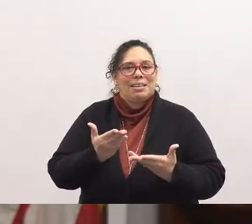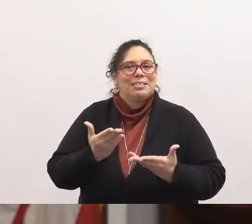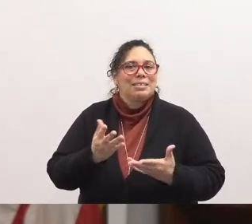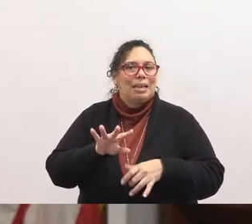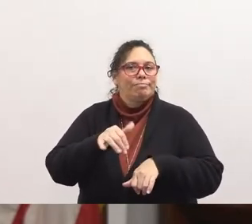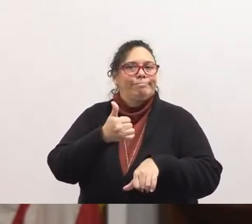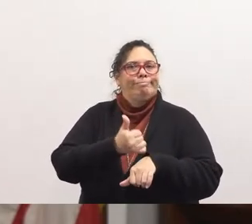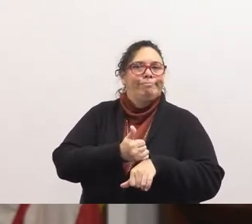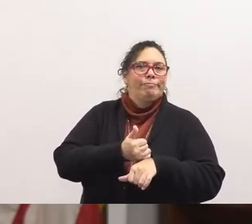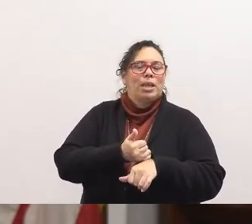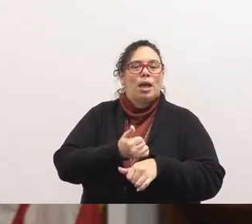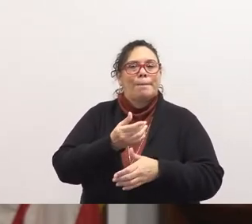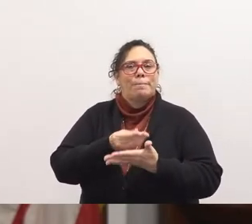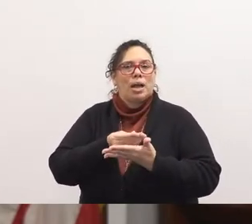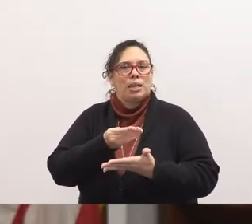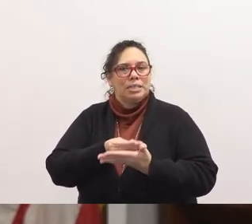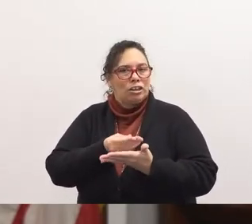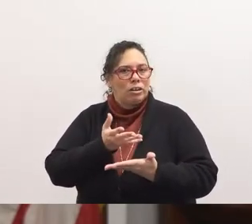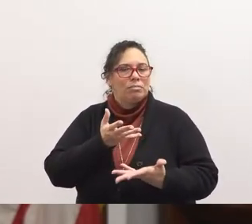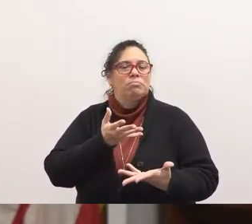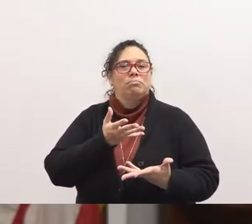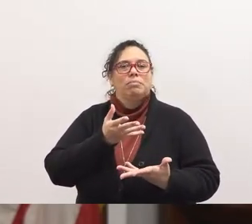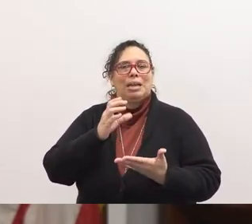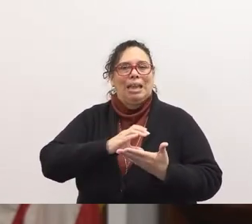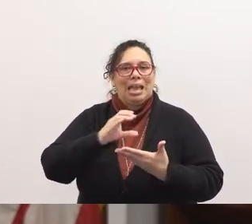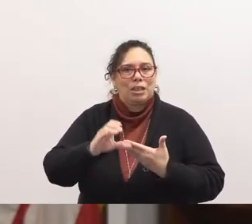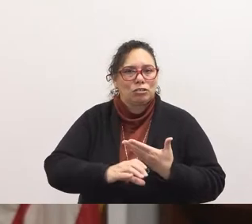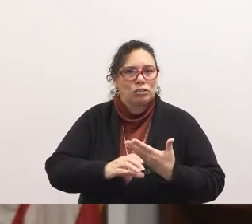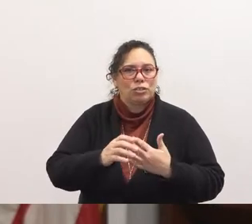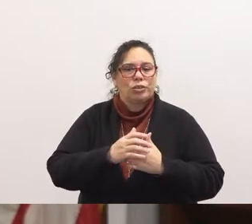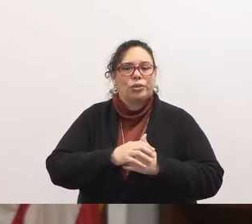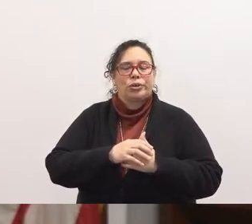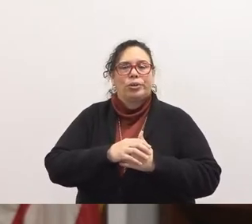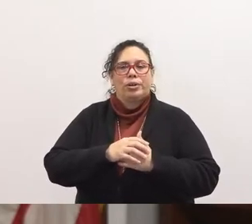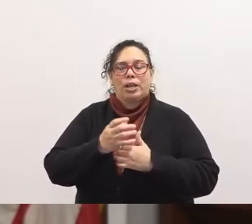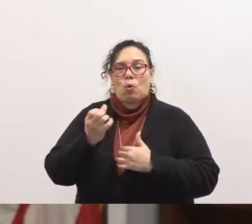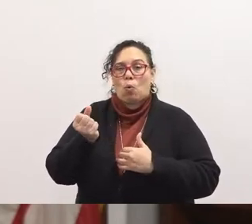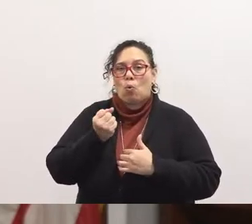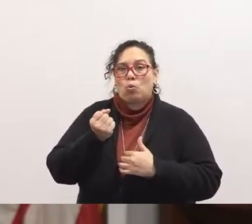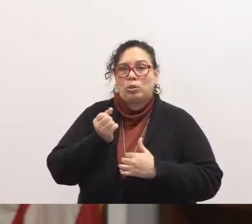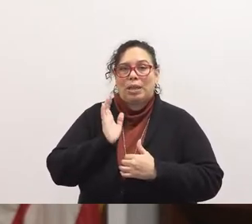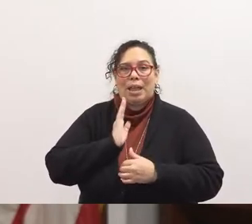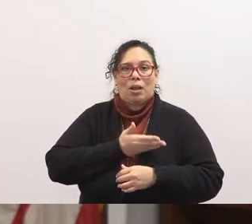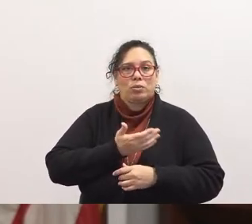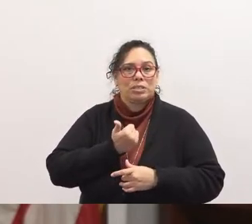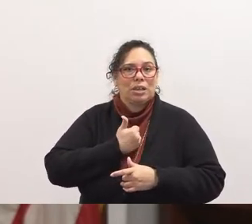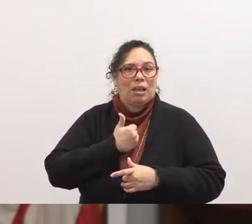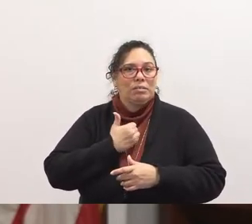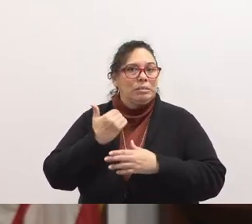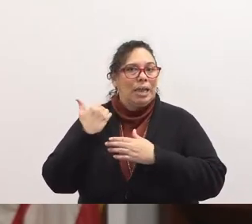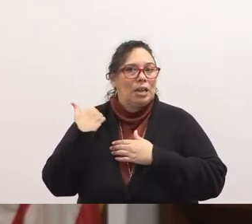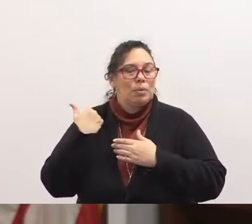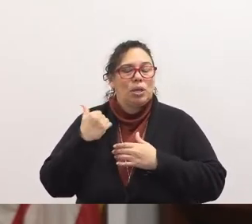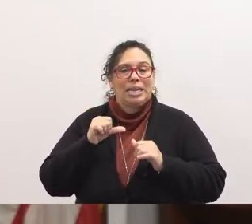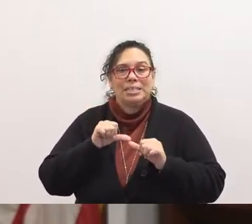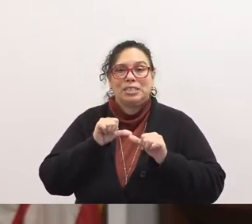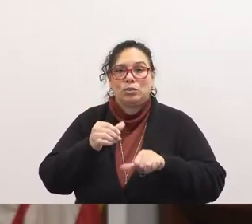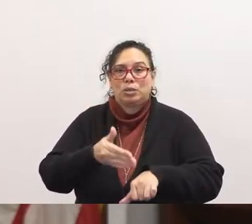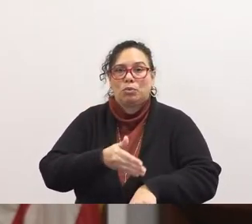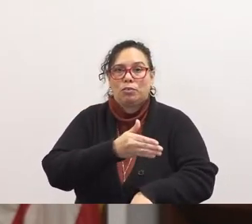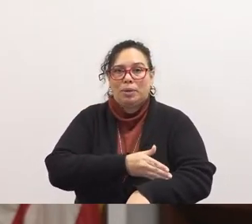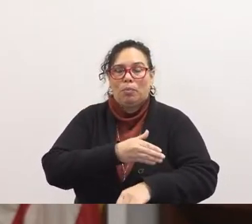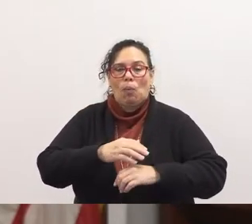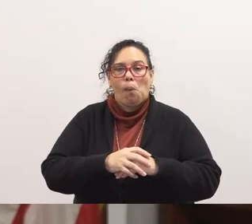and systems in place around continuous improvement and holding ourselves accountable for that continuous improvement. So it's actually